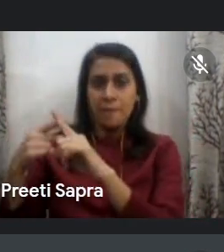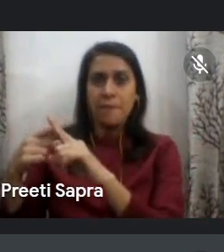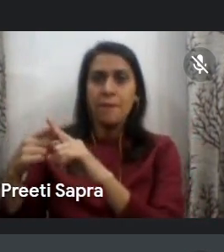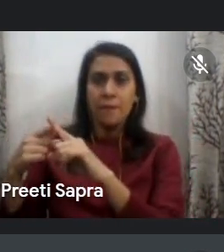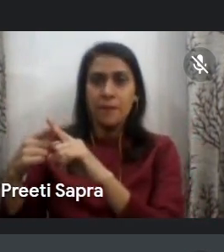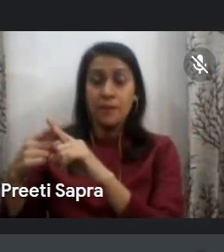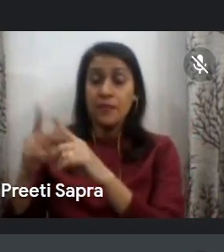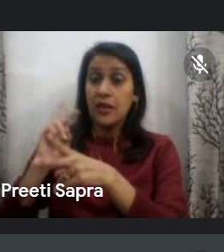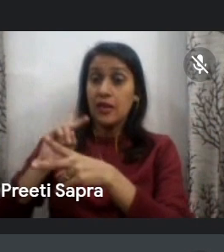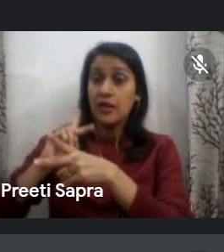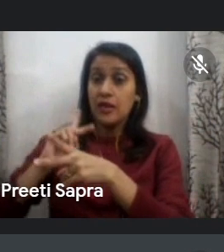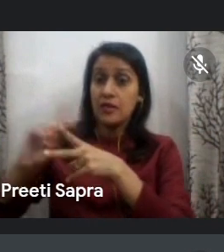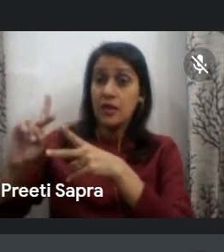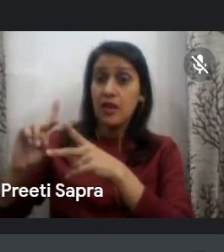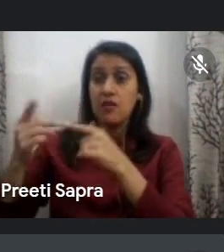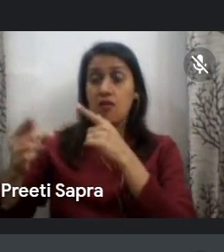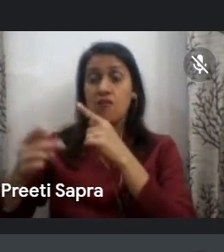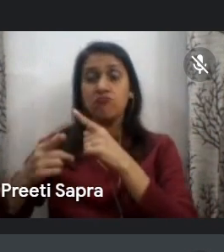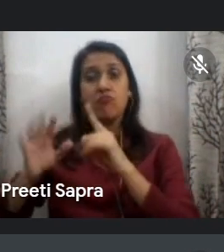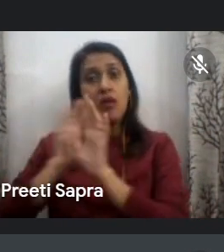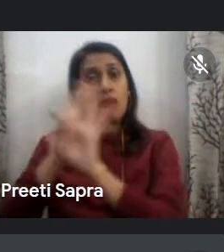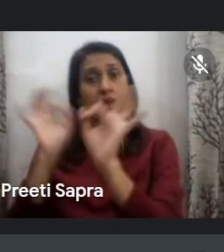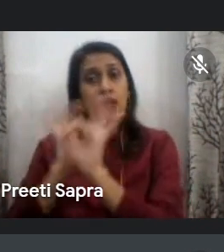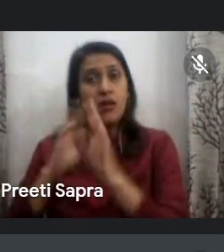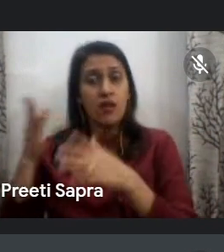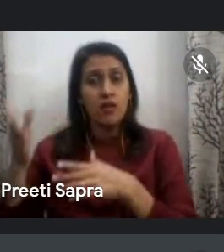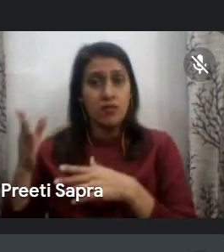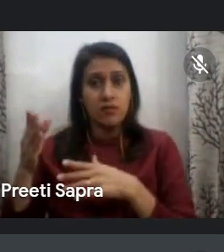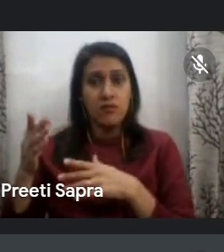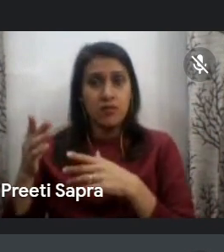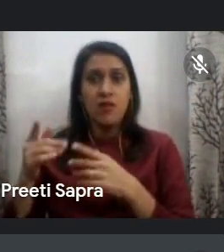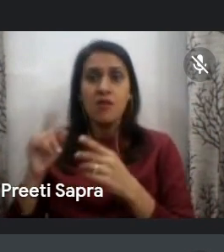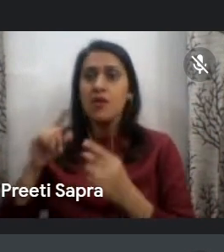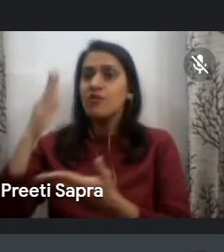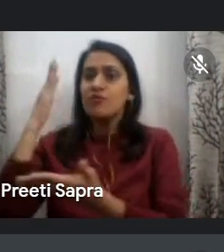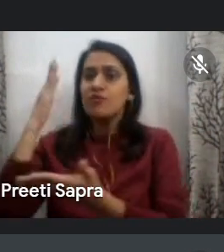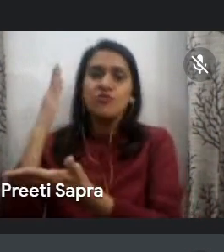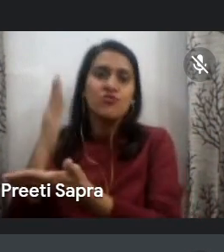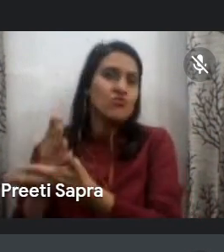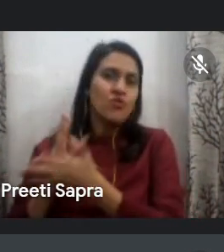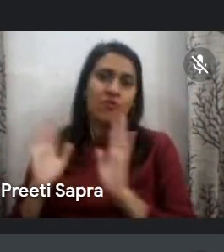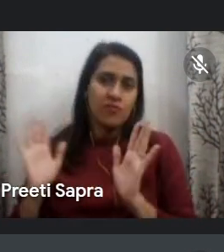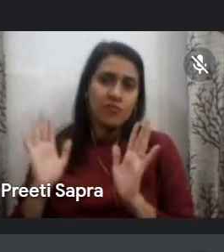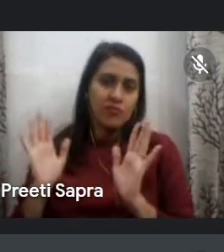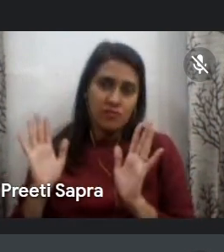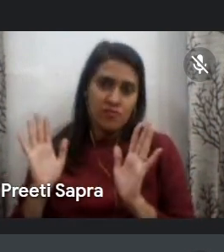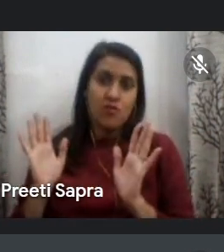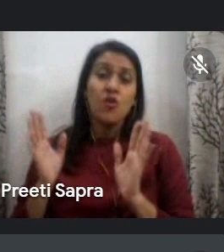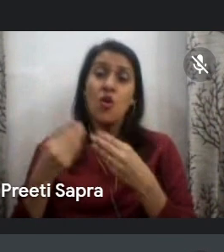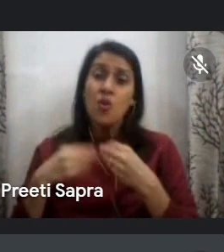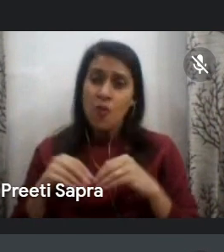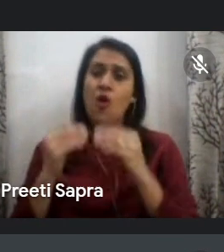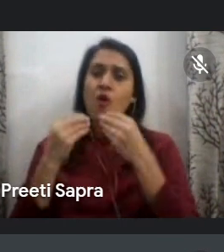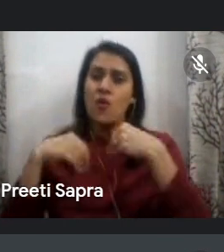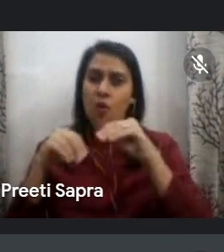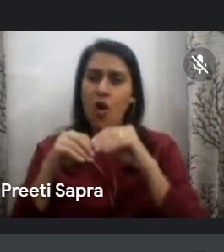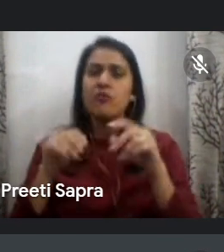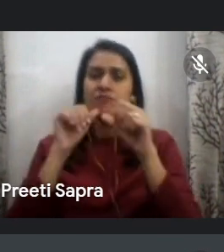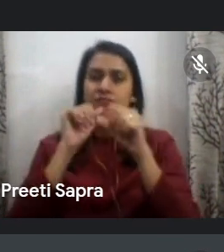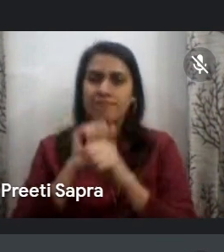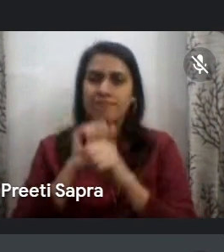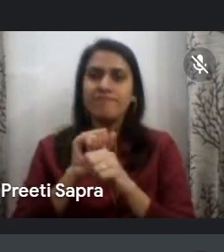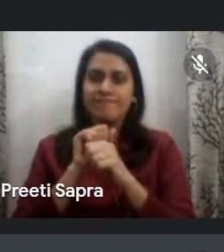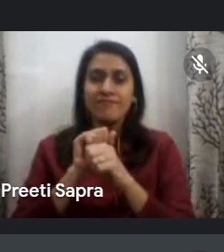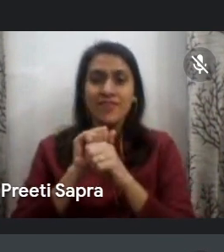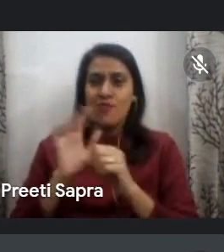trained professionals who can help the child. But it doesn't stop there, right? There's a lot of work which needs to go in after